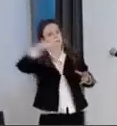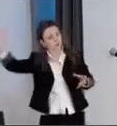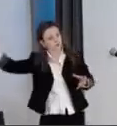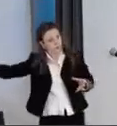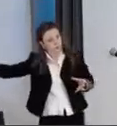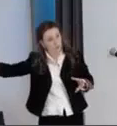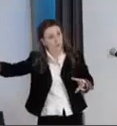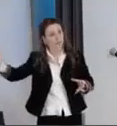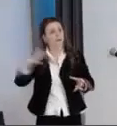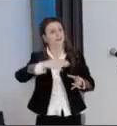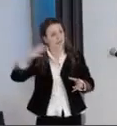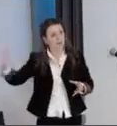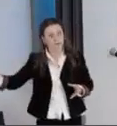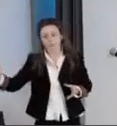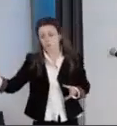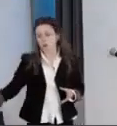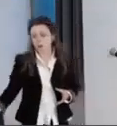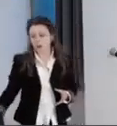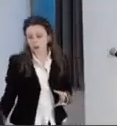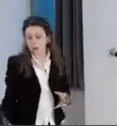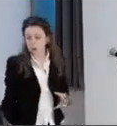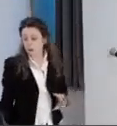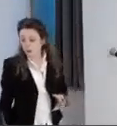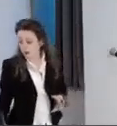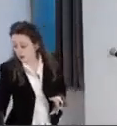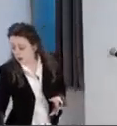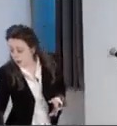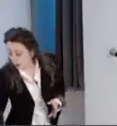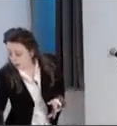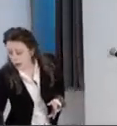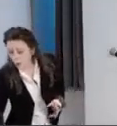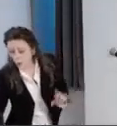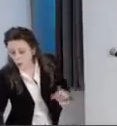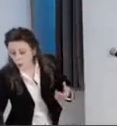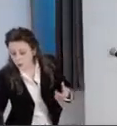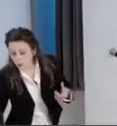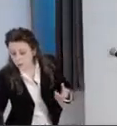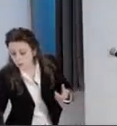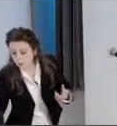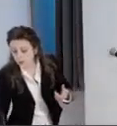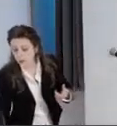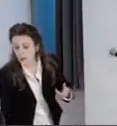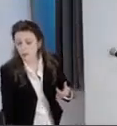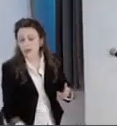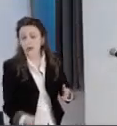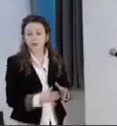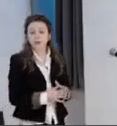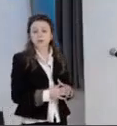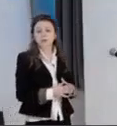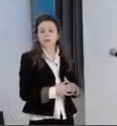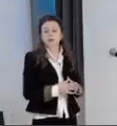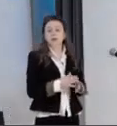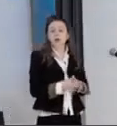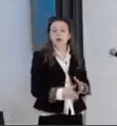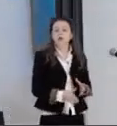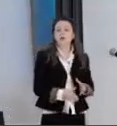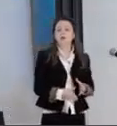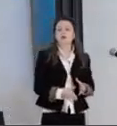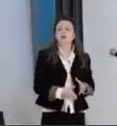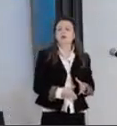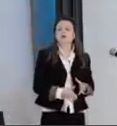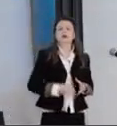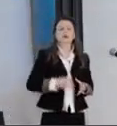having considered a version of it extended to organic nature, I will now oppose it by putting forward a